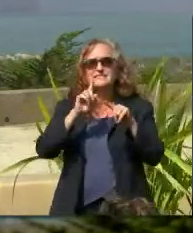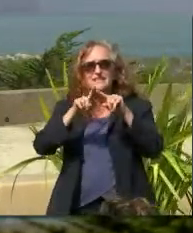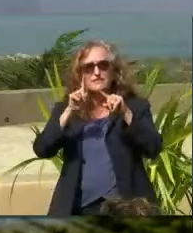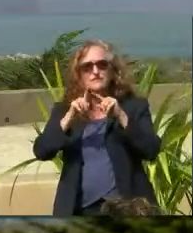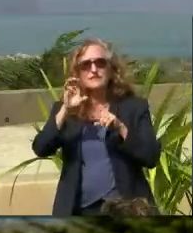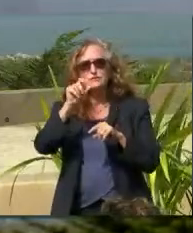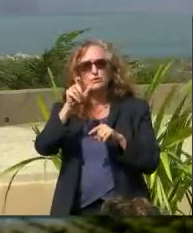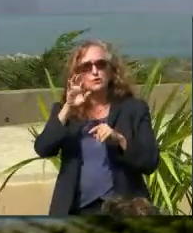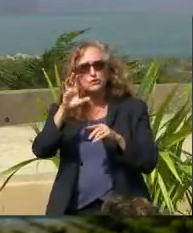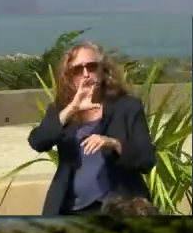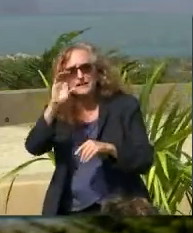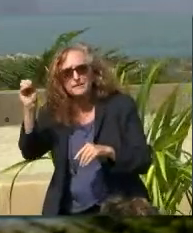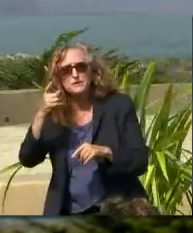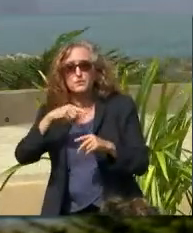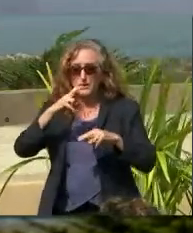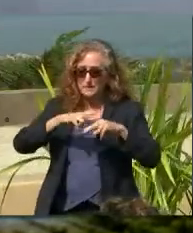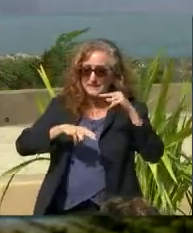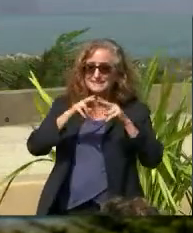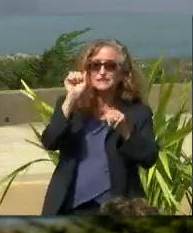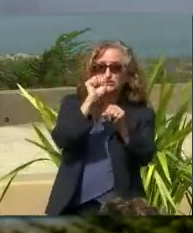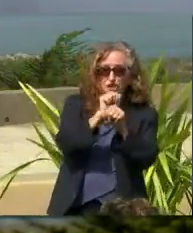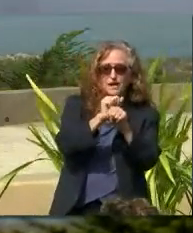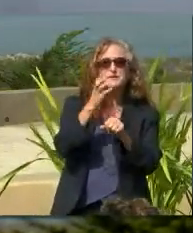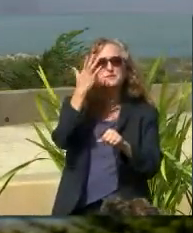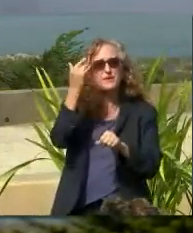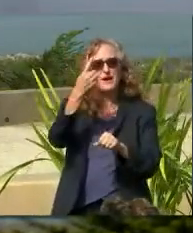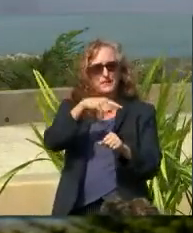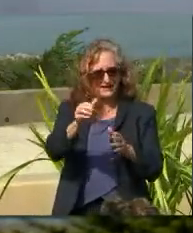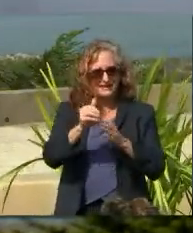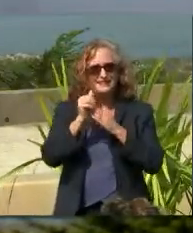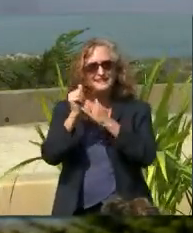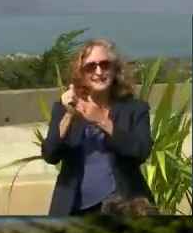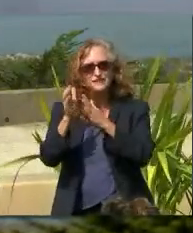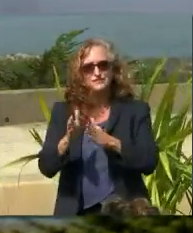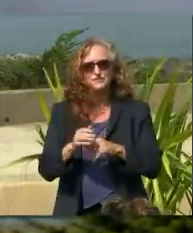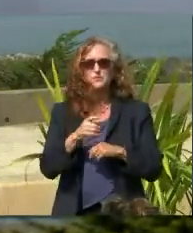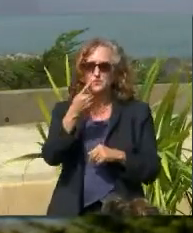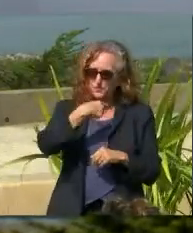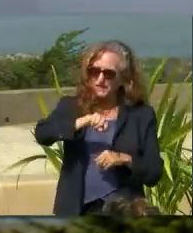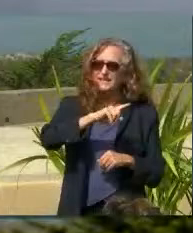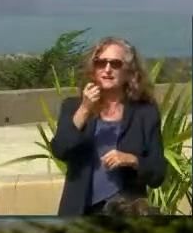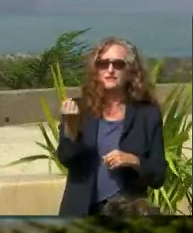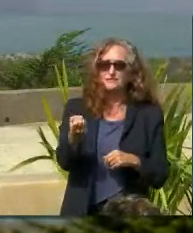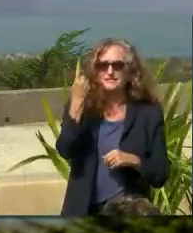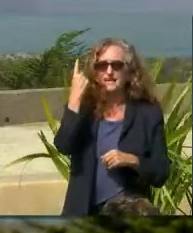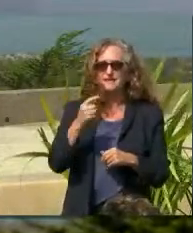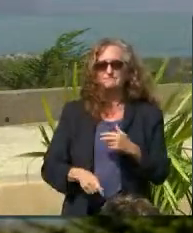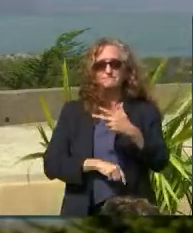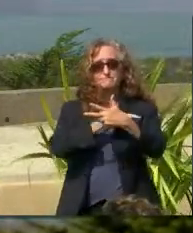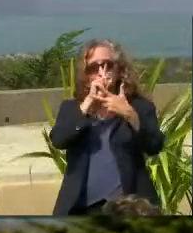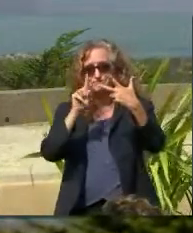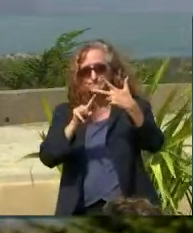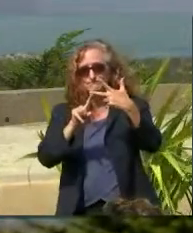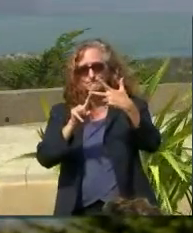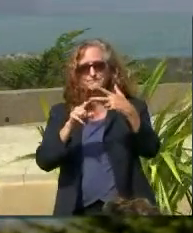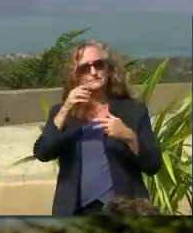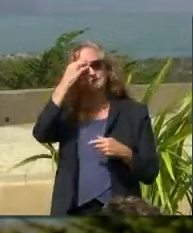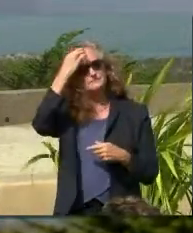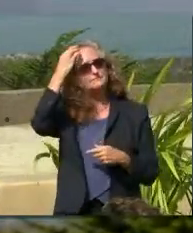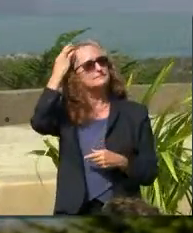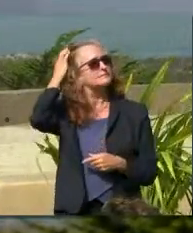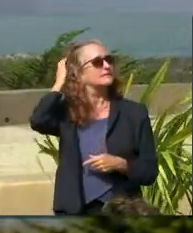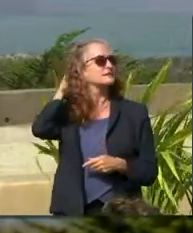building jobs. That's why we're leading in the Pacific Coast. We fundamentally understand that. The third concept is